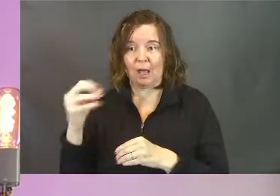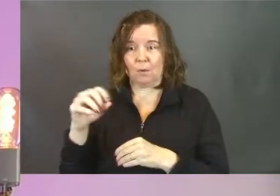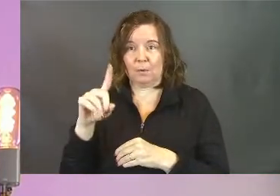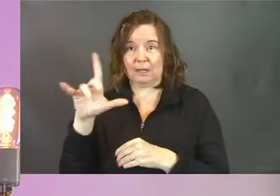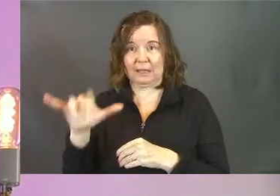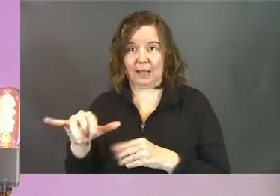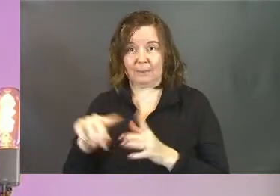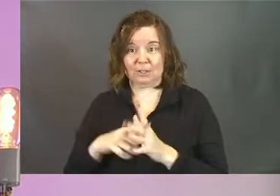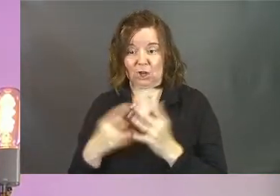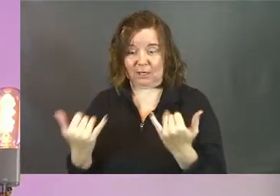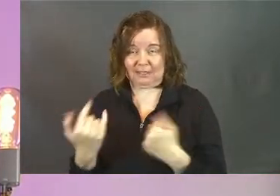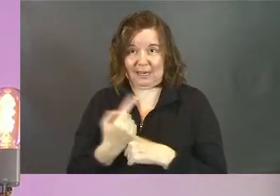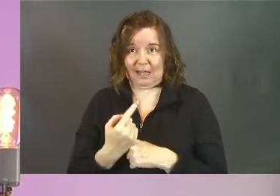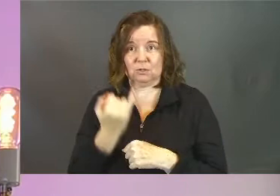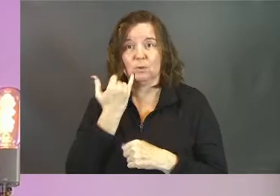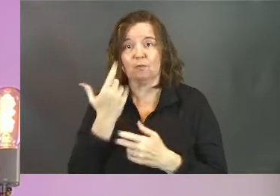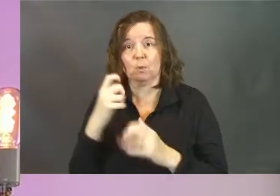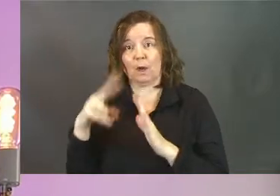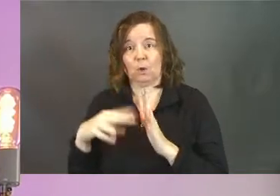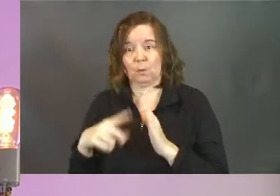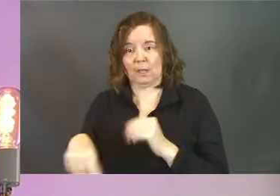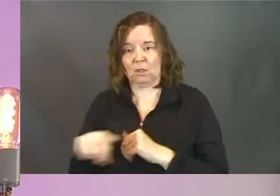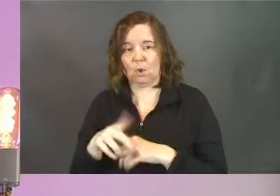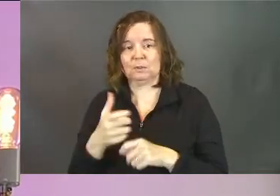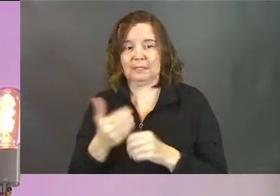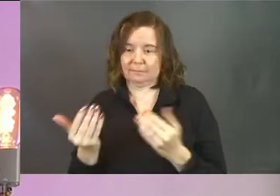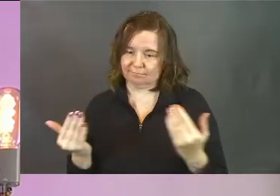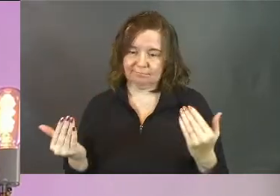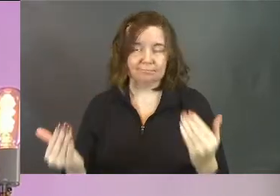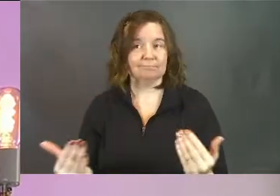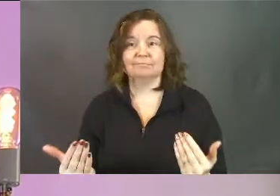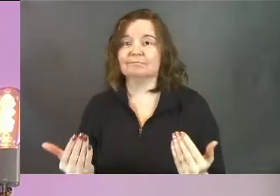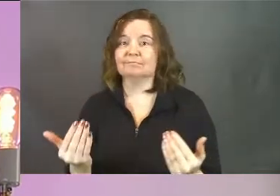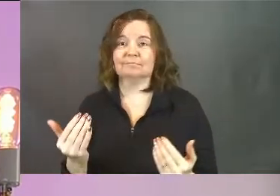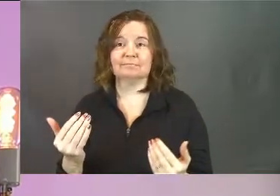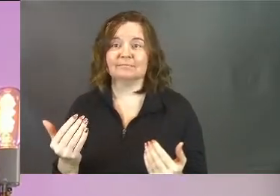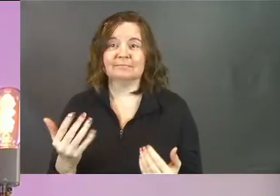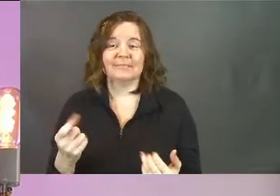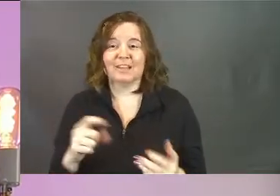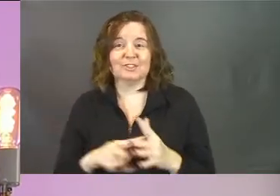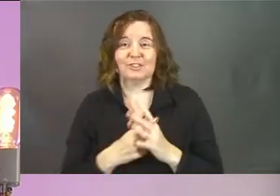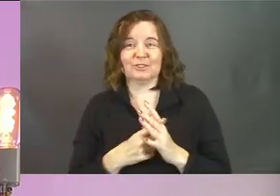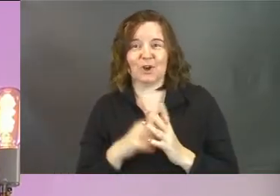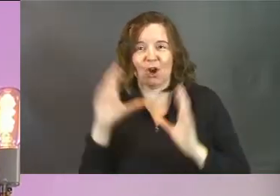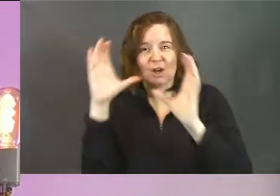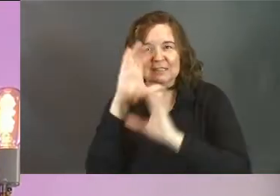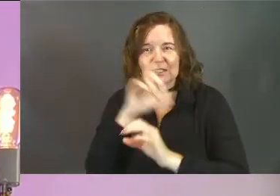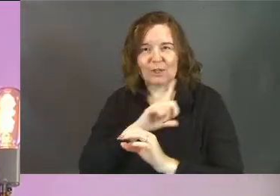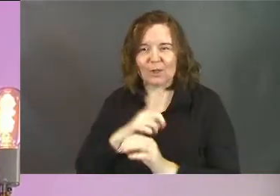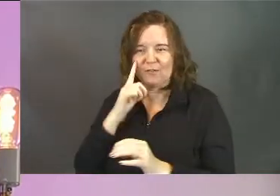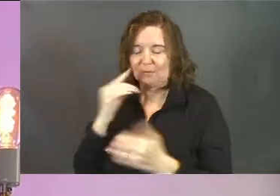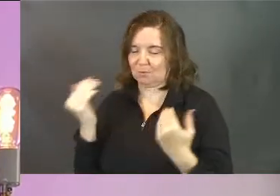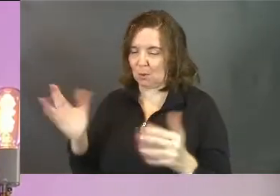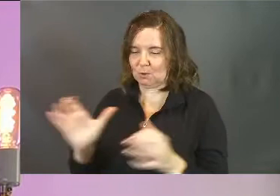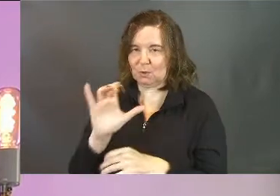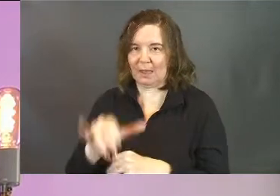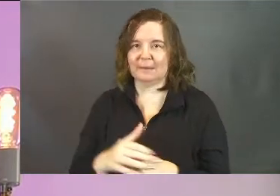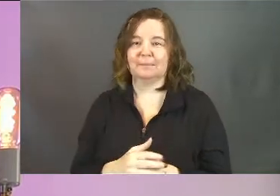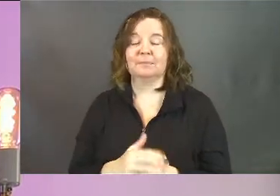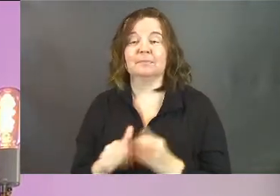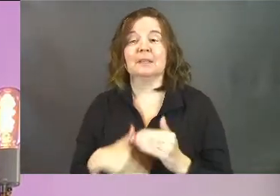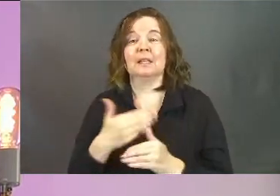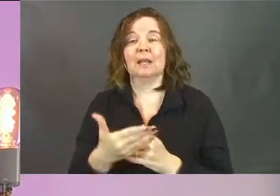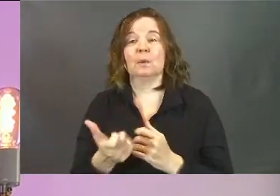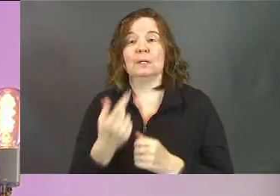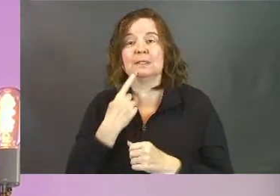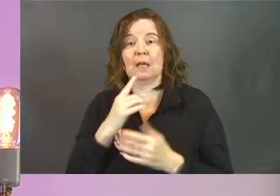lobby starting today. So if you want to read those and get ahead and just start seeking the Lord on that, go ahead and do that. The next thing I